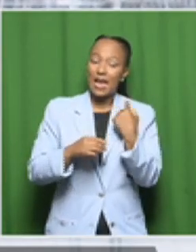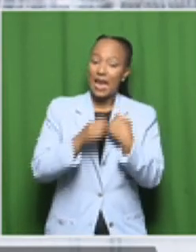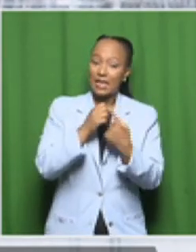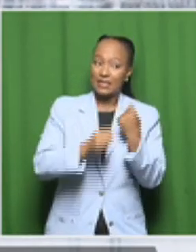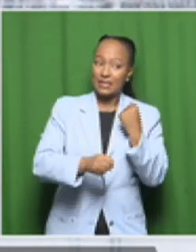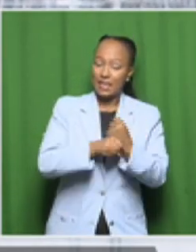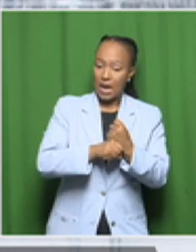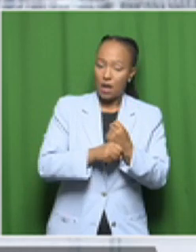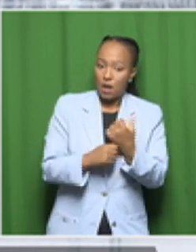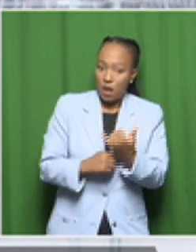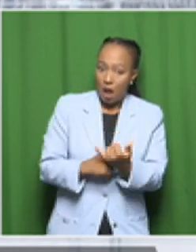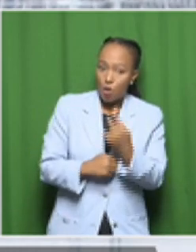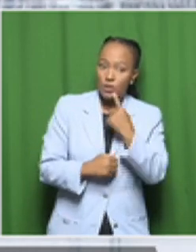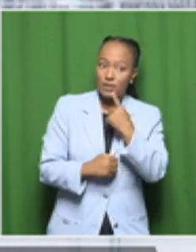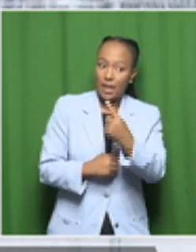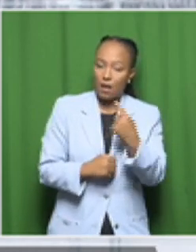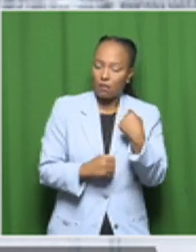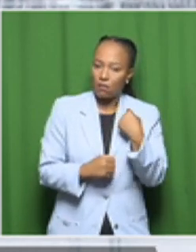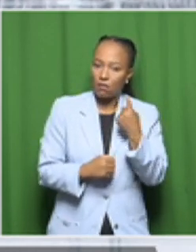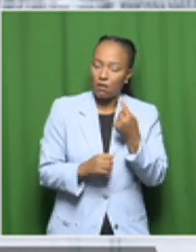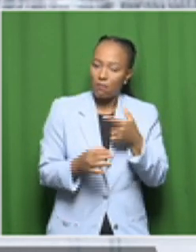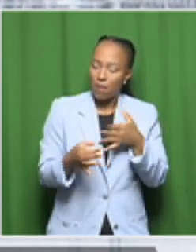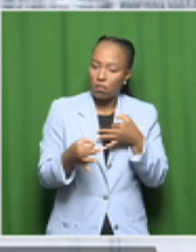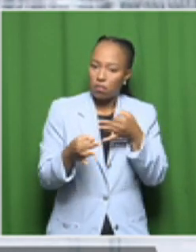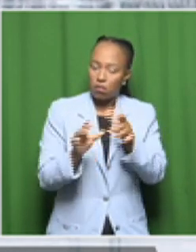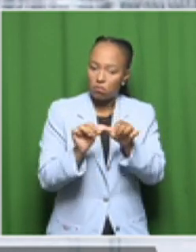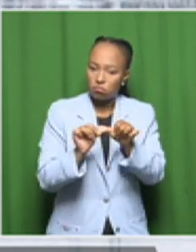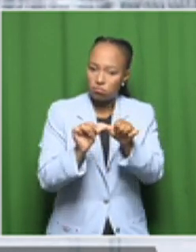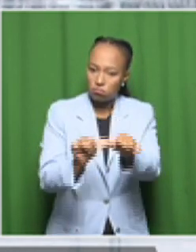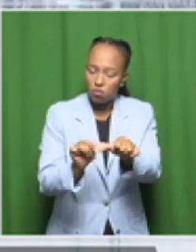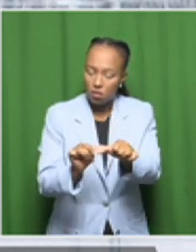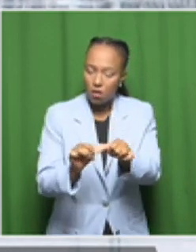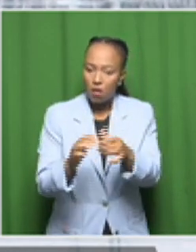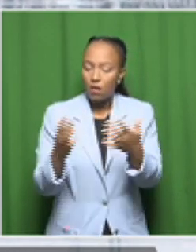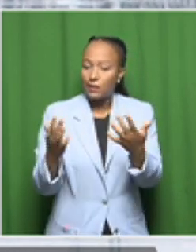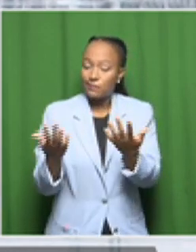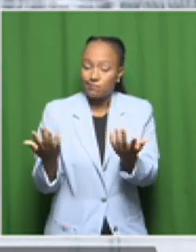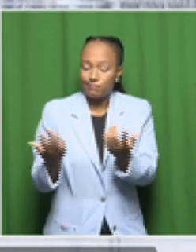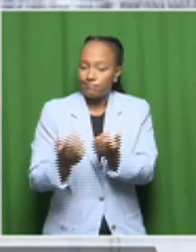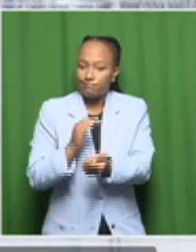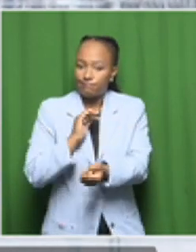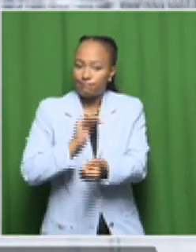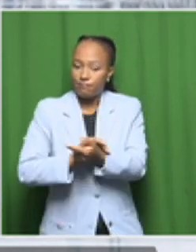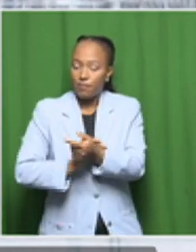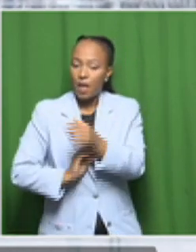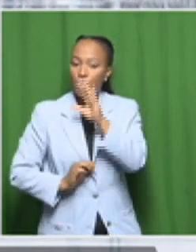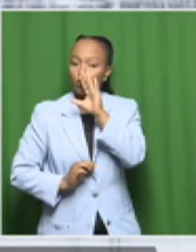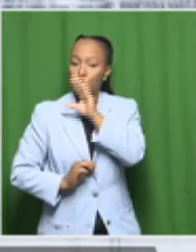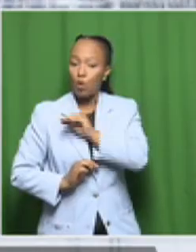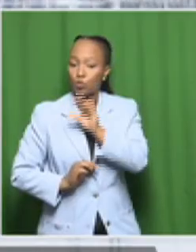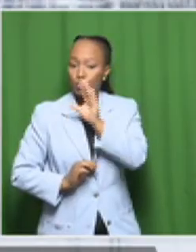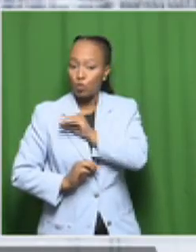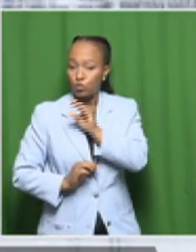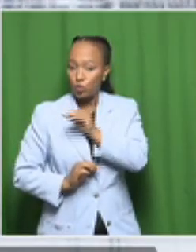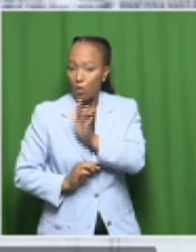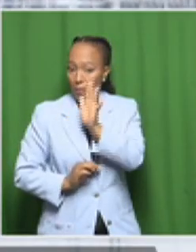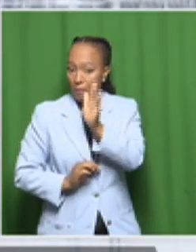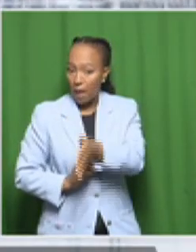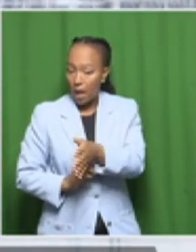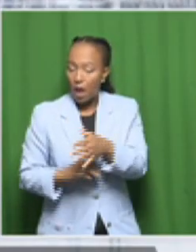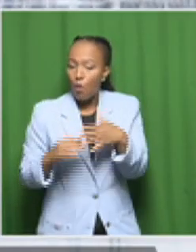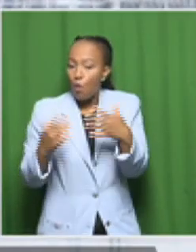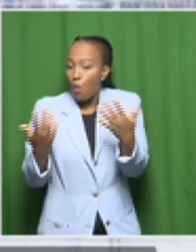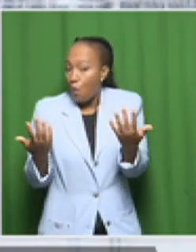year. So what remains to be the question is that is this going to be a talk show, or is this going to be a dawn of a new era whereby he's going to ensure